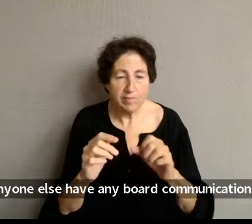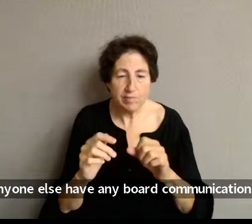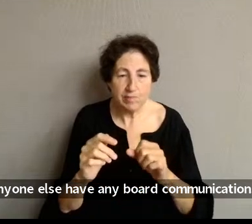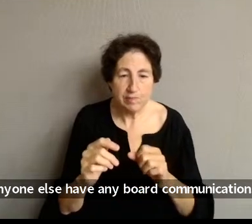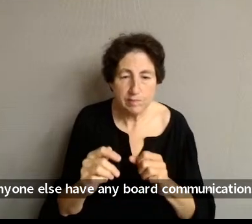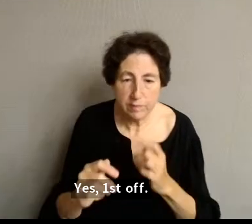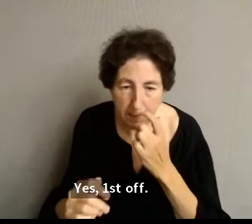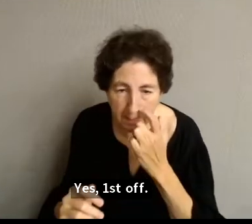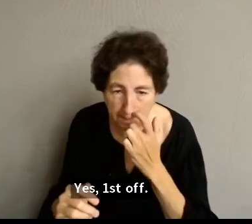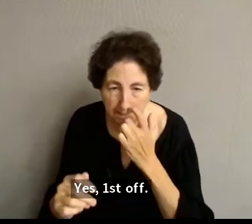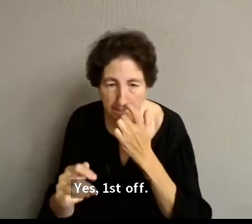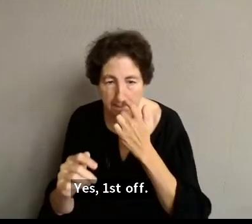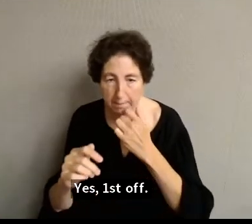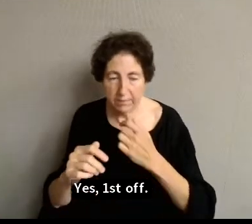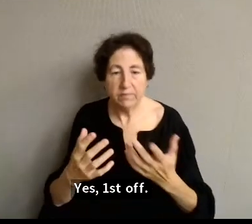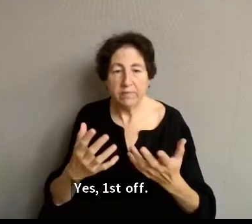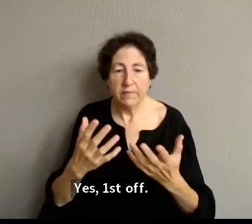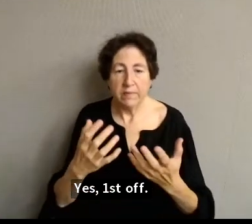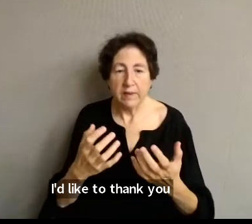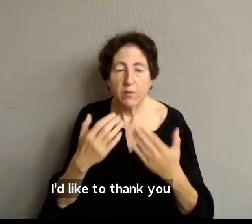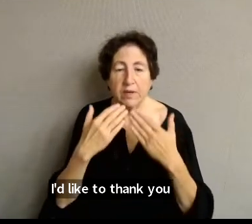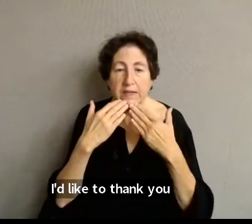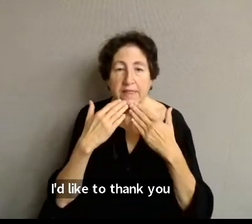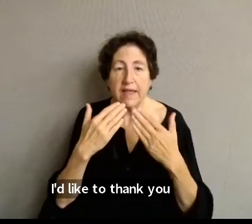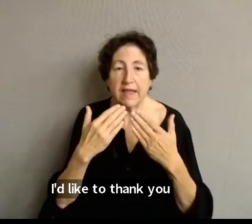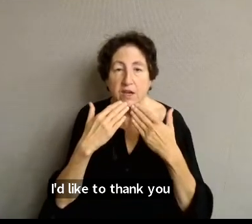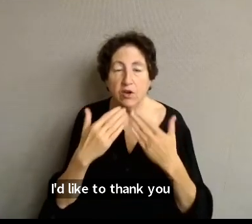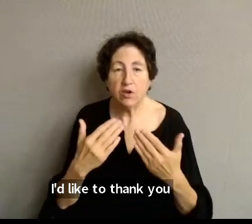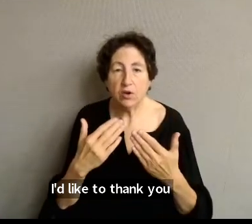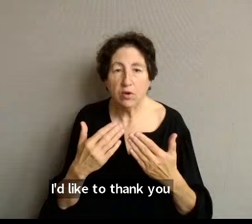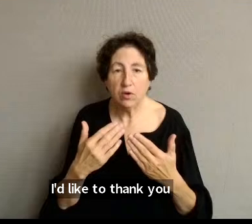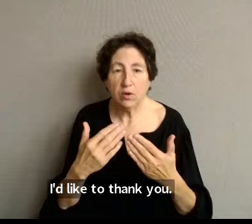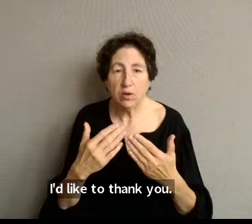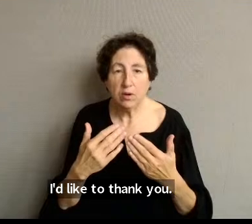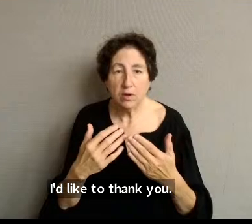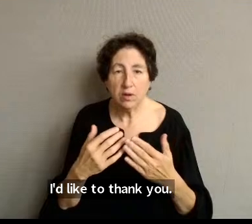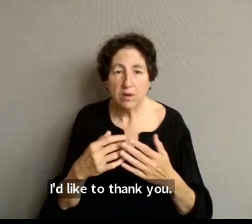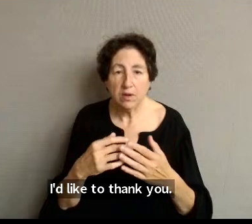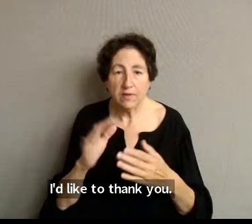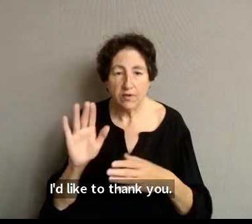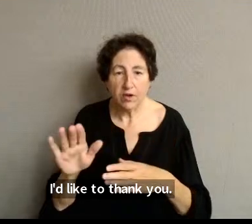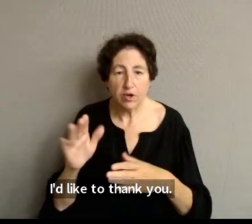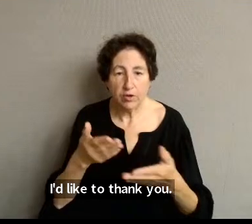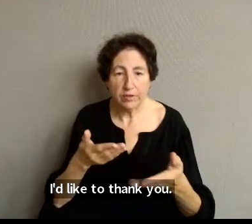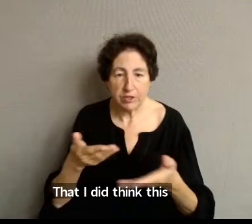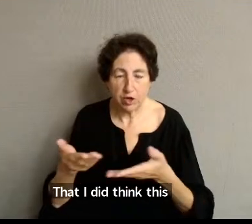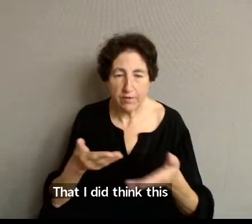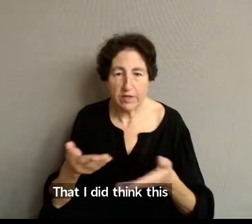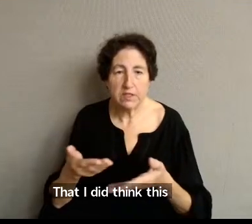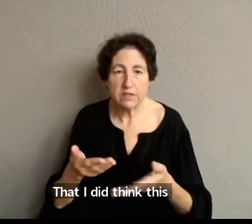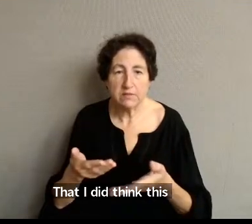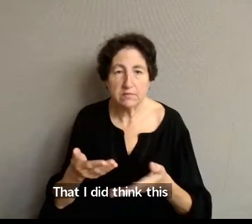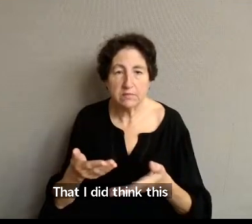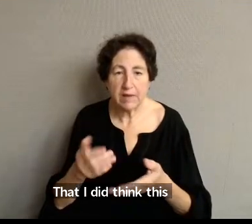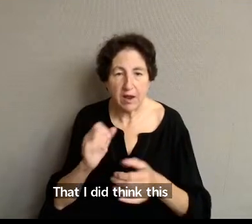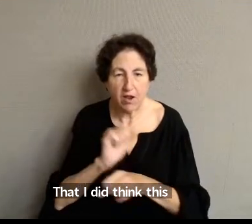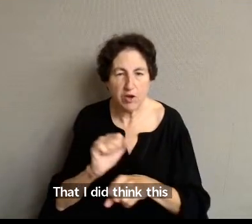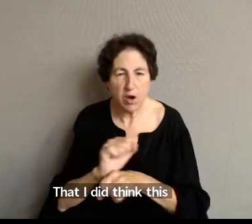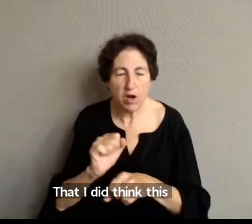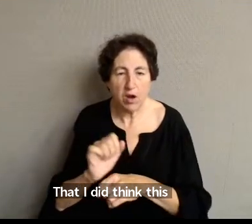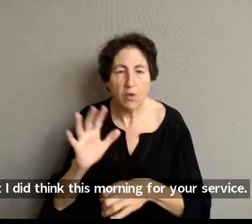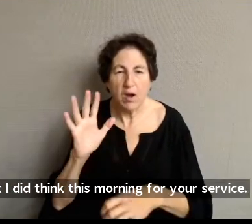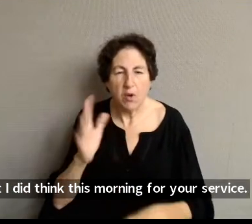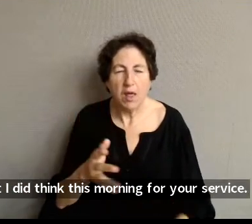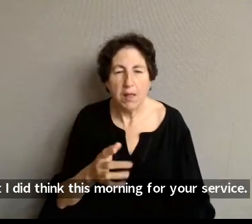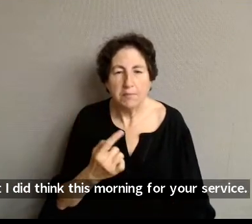to thank you. I'd like to thank Ms. Mueller for your service. You will be missed, and I'm